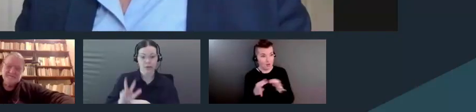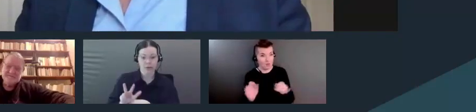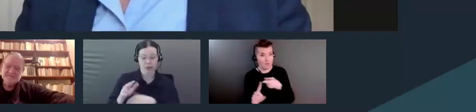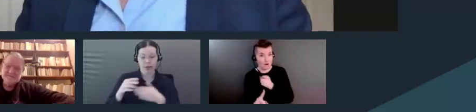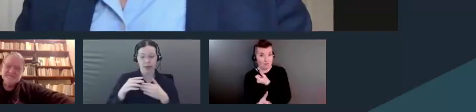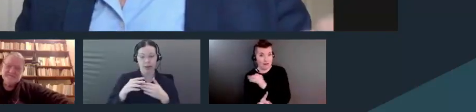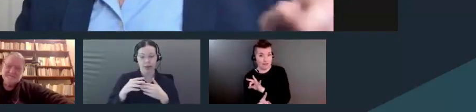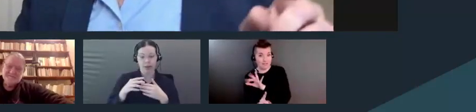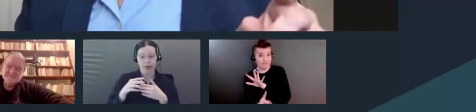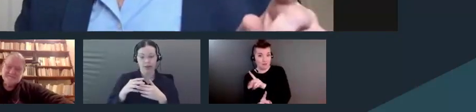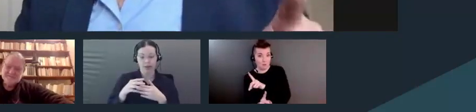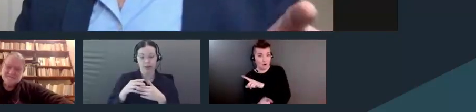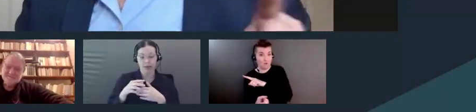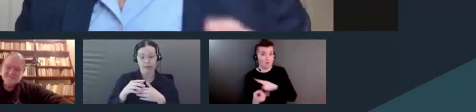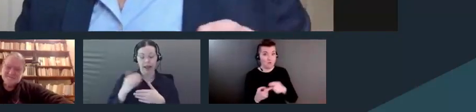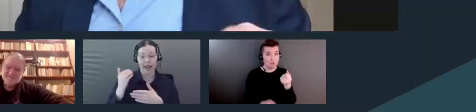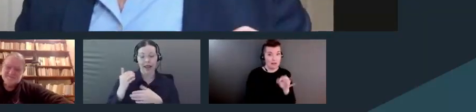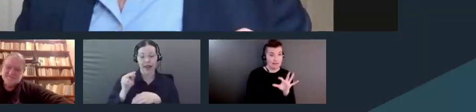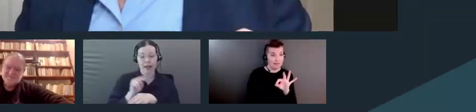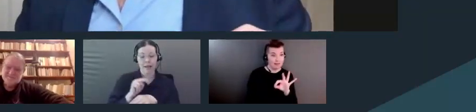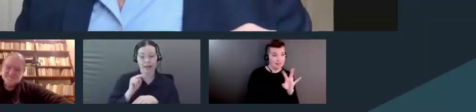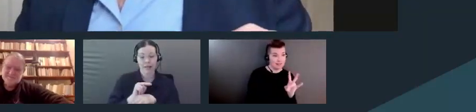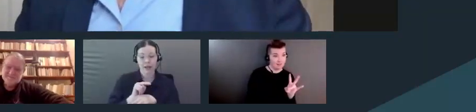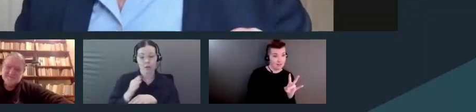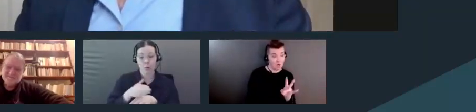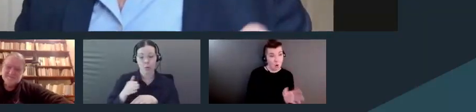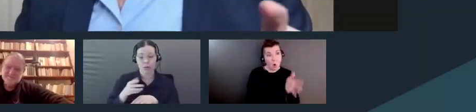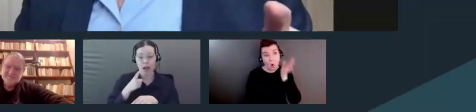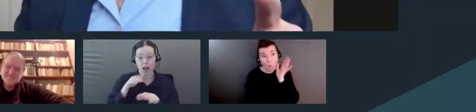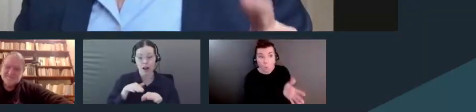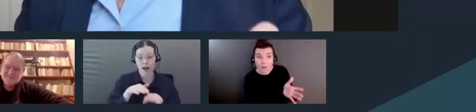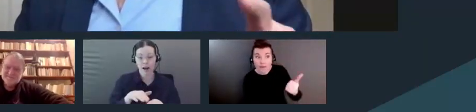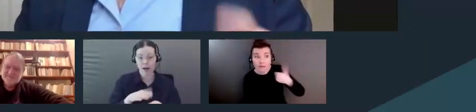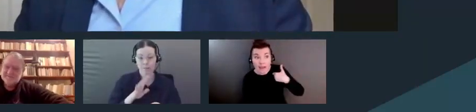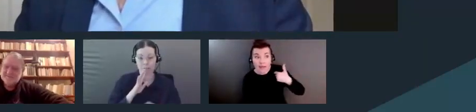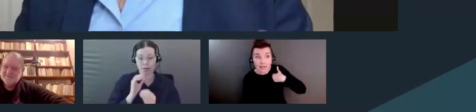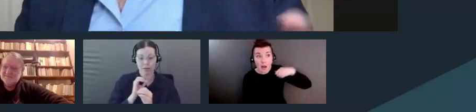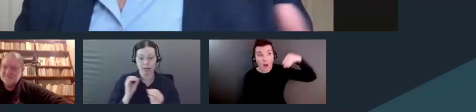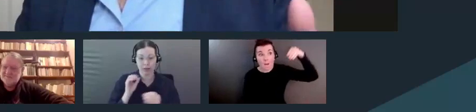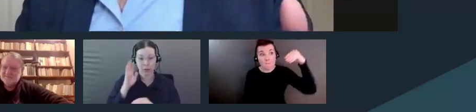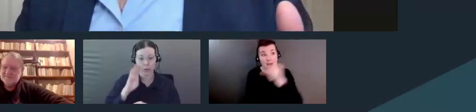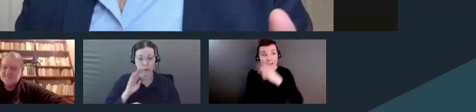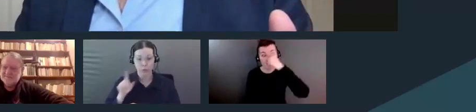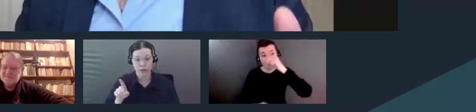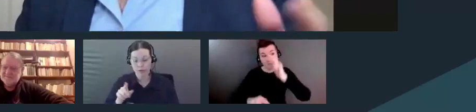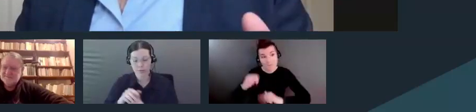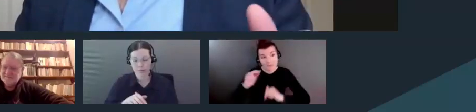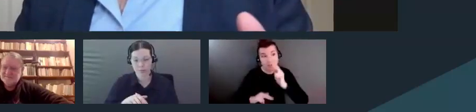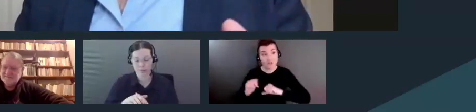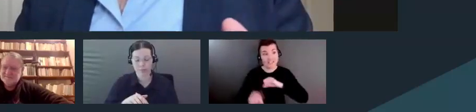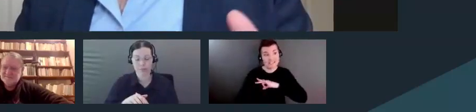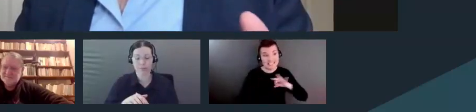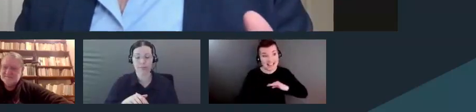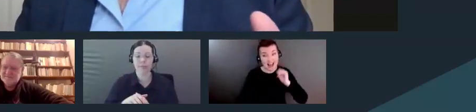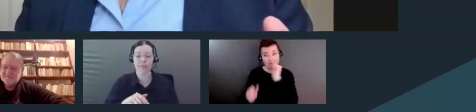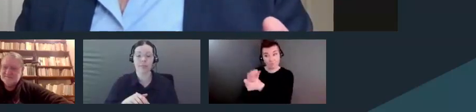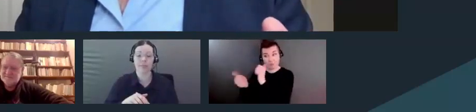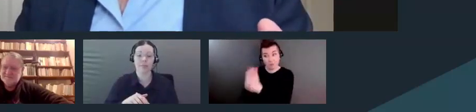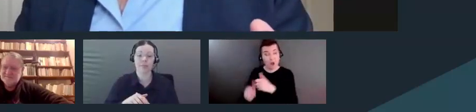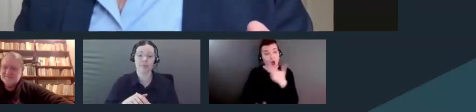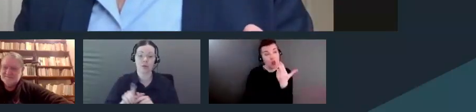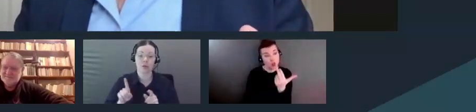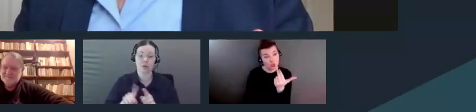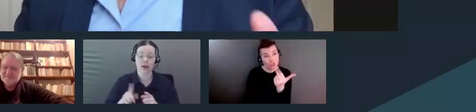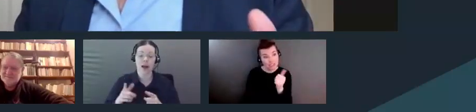to 1997, will Canada pay to build and staff 13 Inuktitut schools in